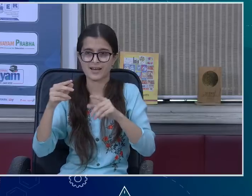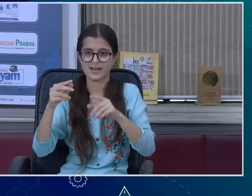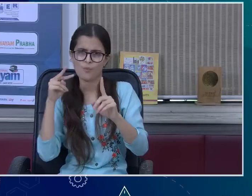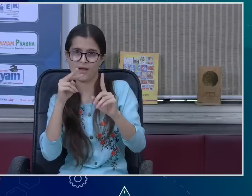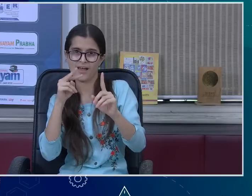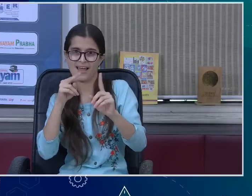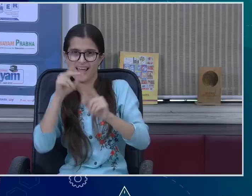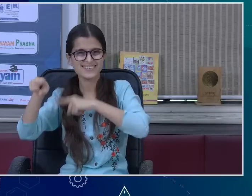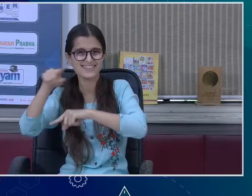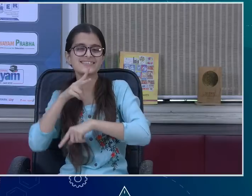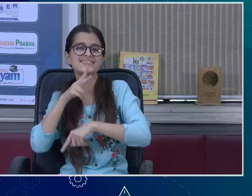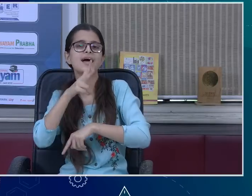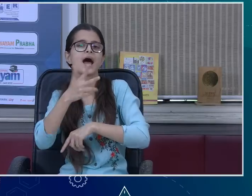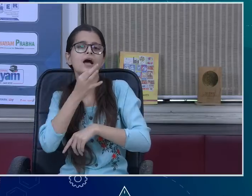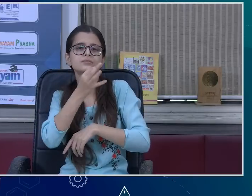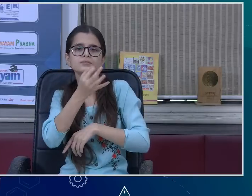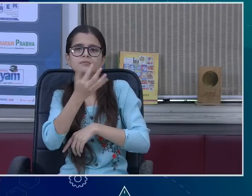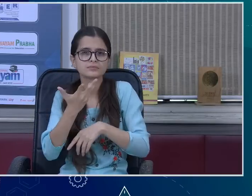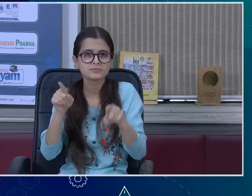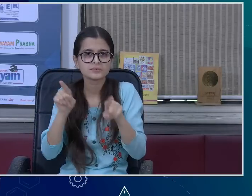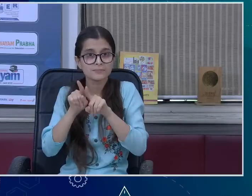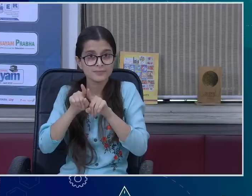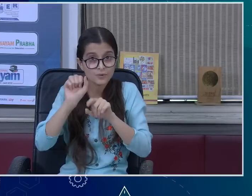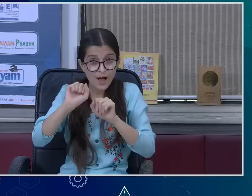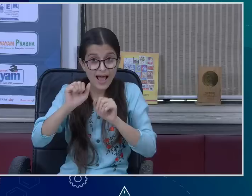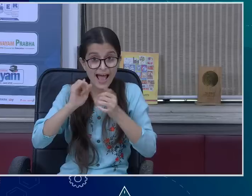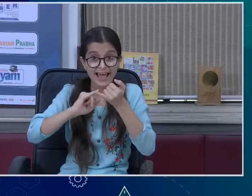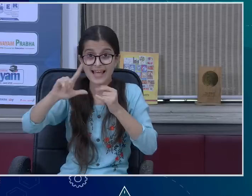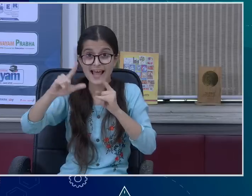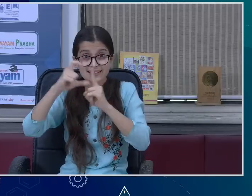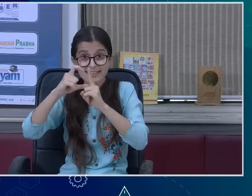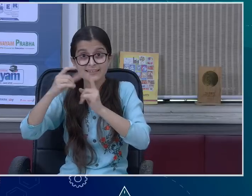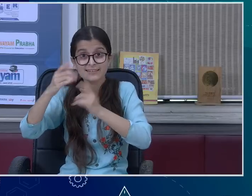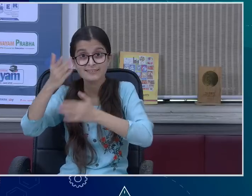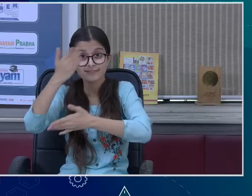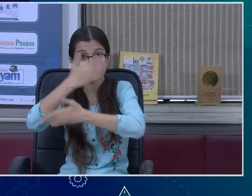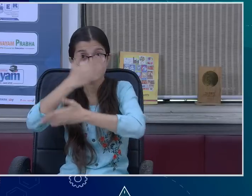how can short-term memory be improved who suffer from SLD?